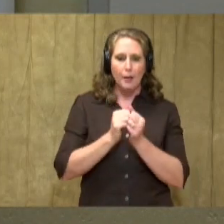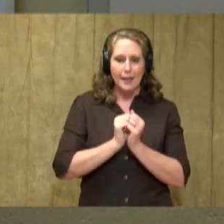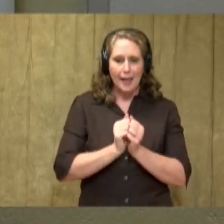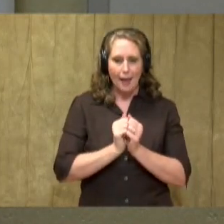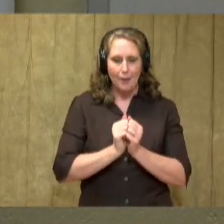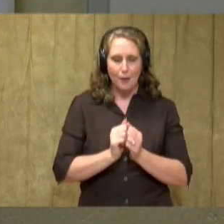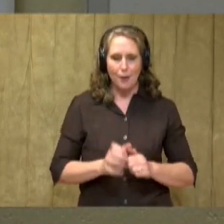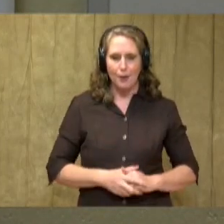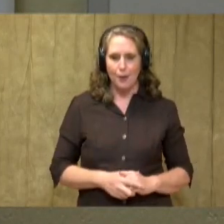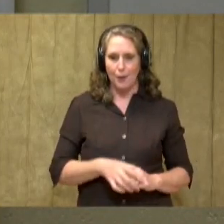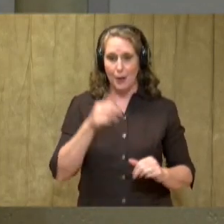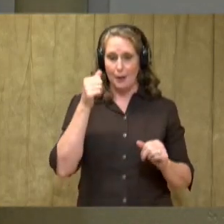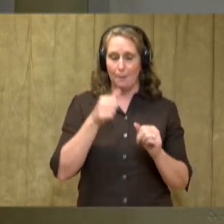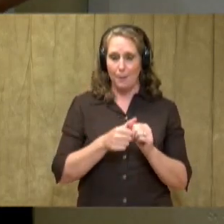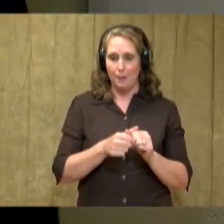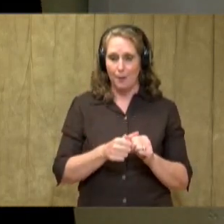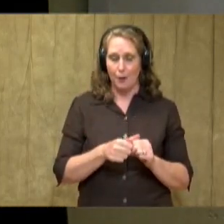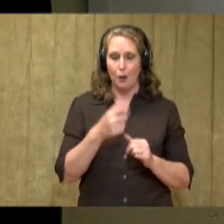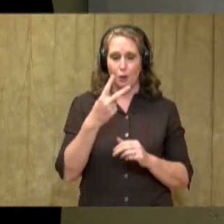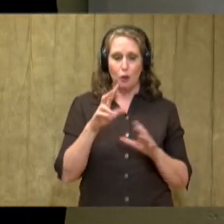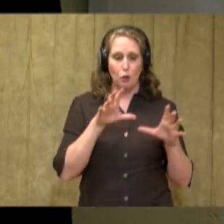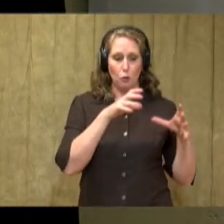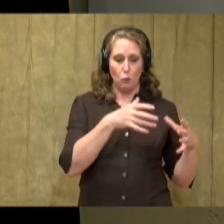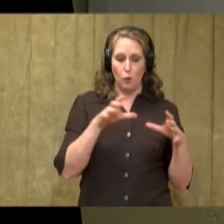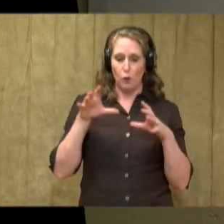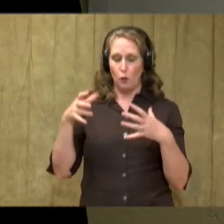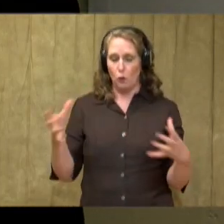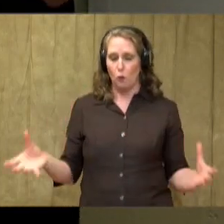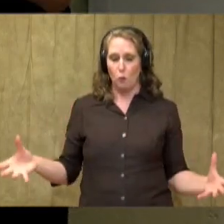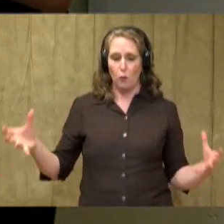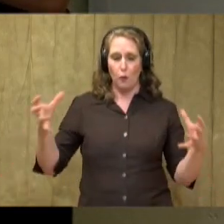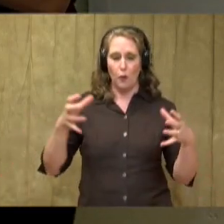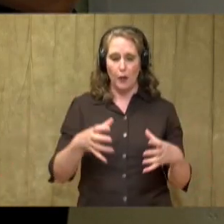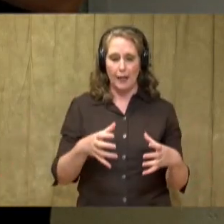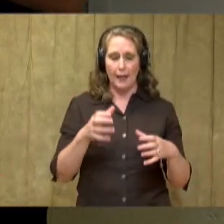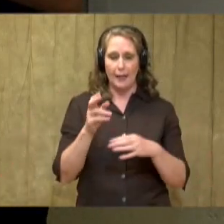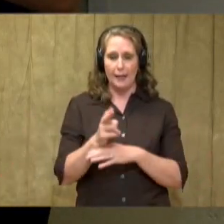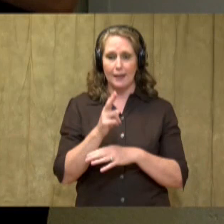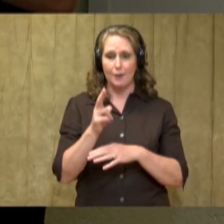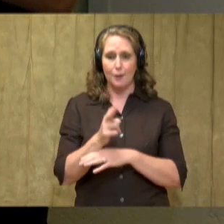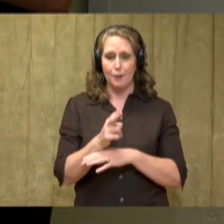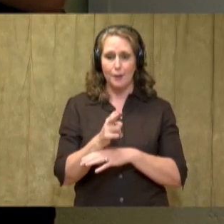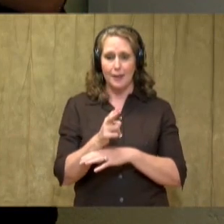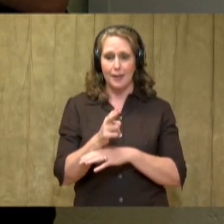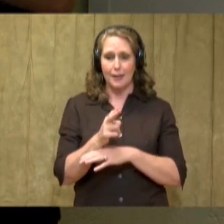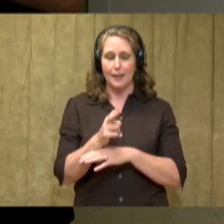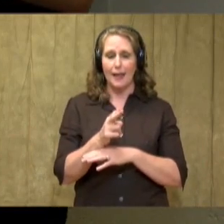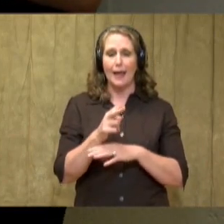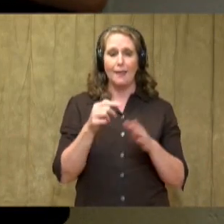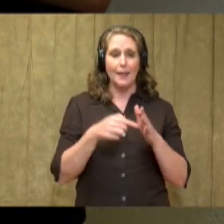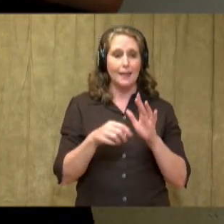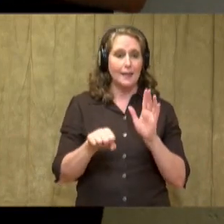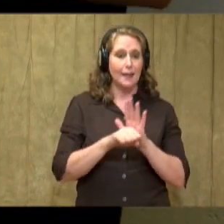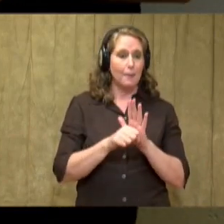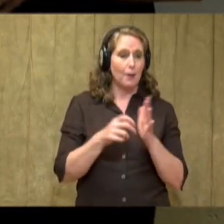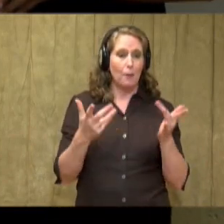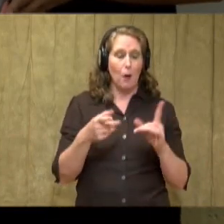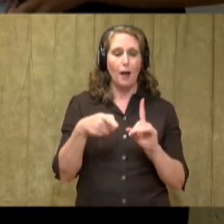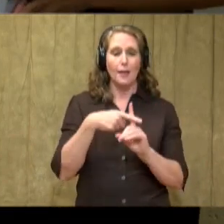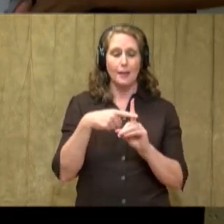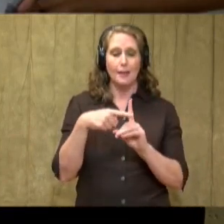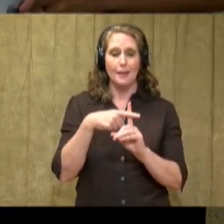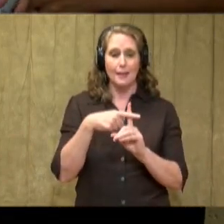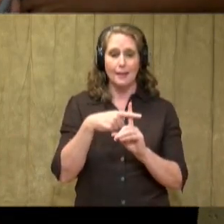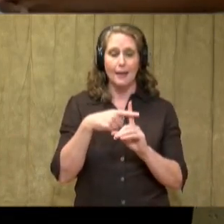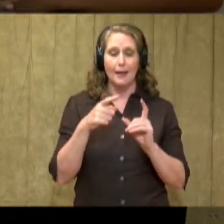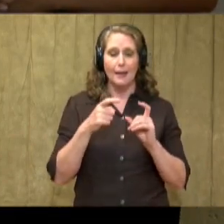together? Remember, we're bringing two groups together. We're using this symbol, the addition symbol,